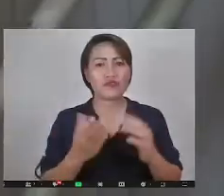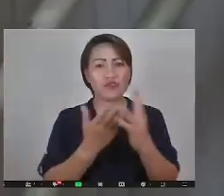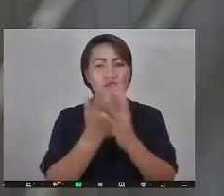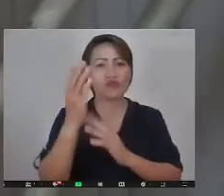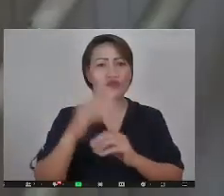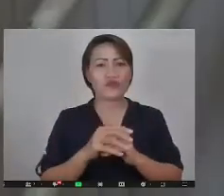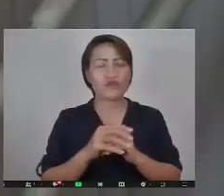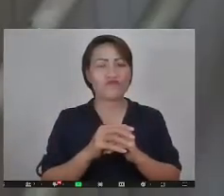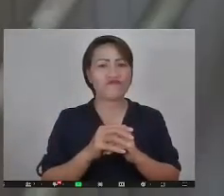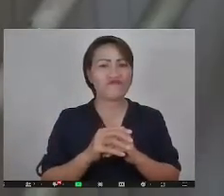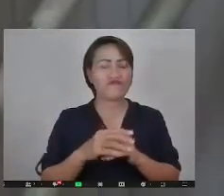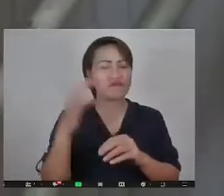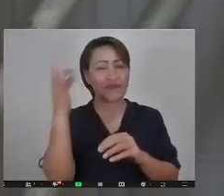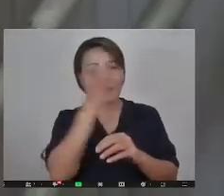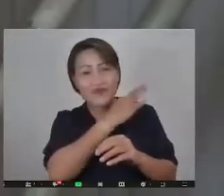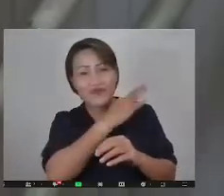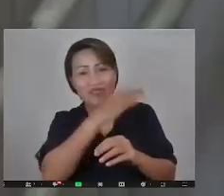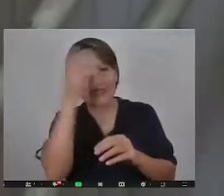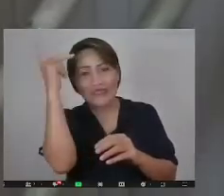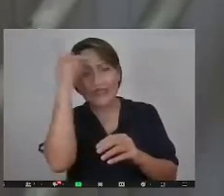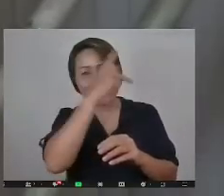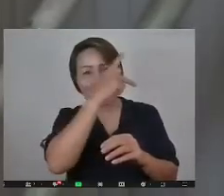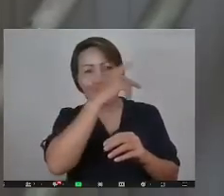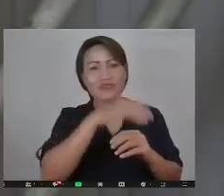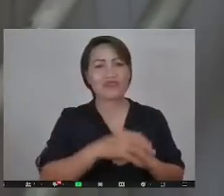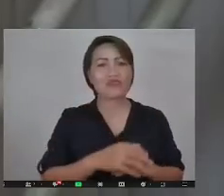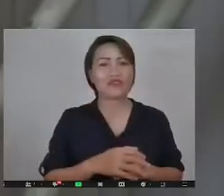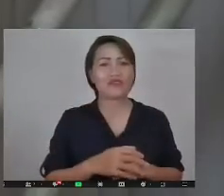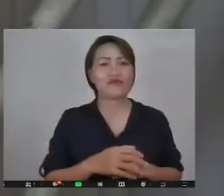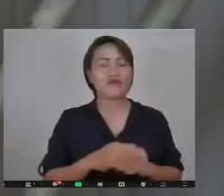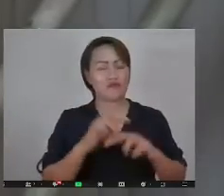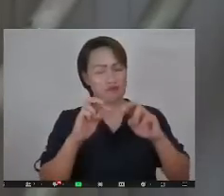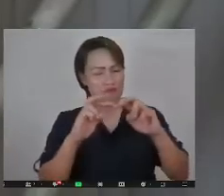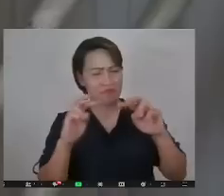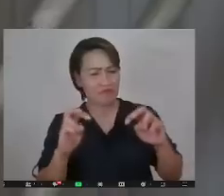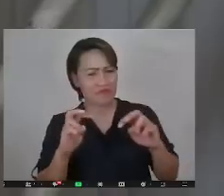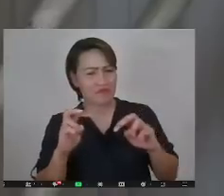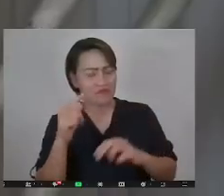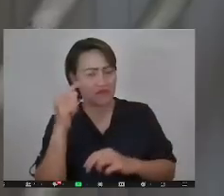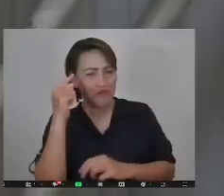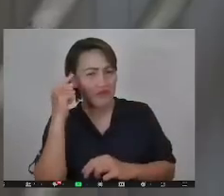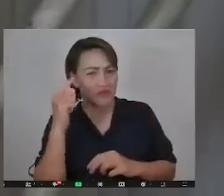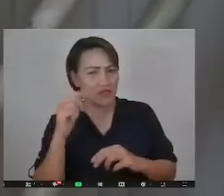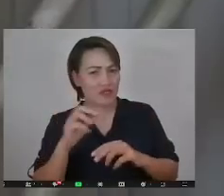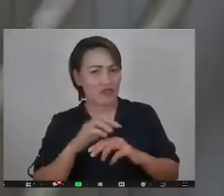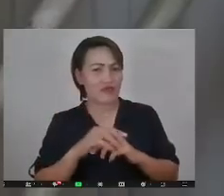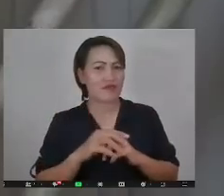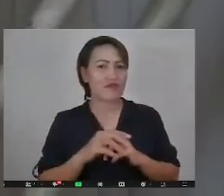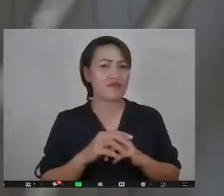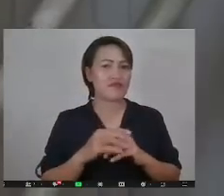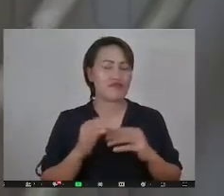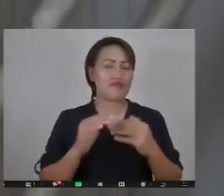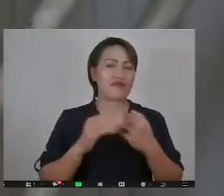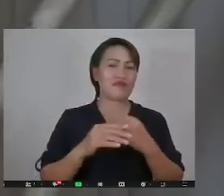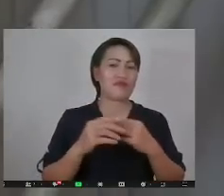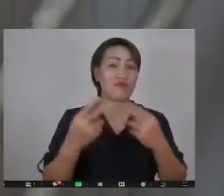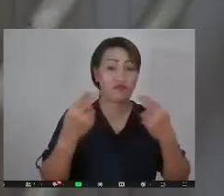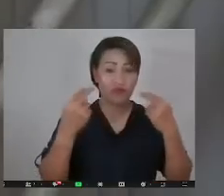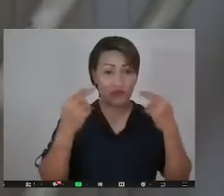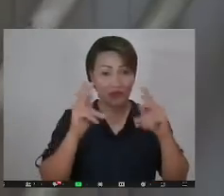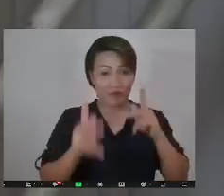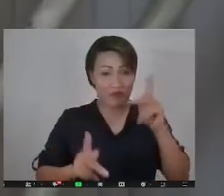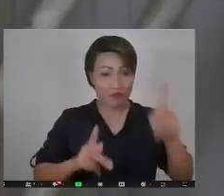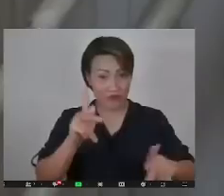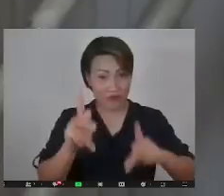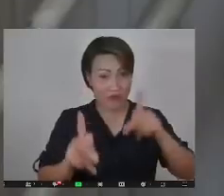intelligence or AI. The analysis are fed back to humans in various forms. People,